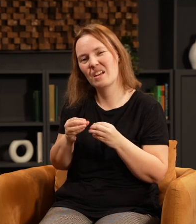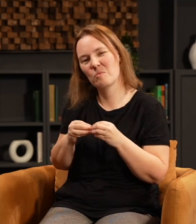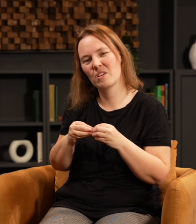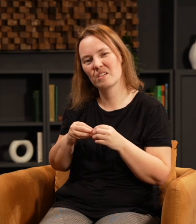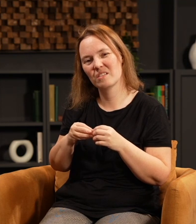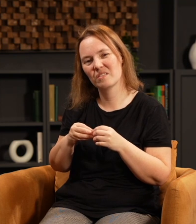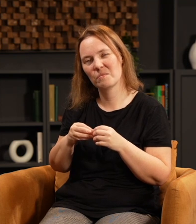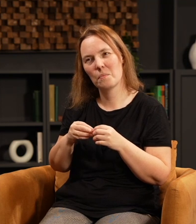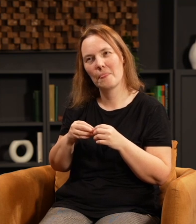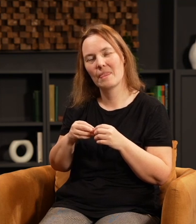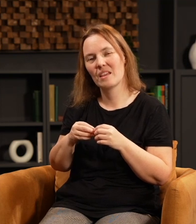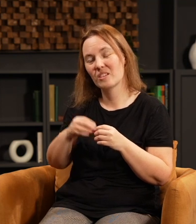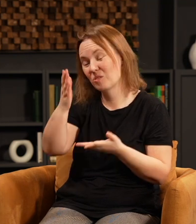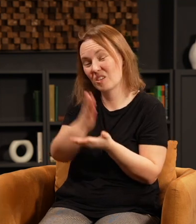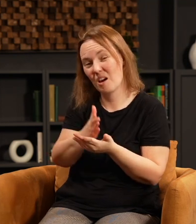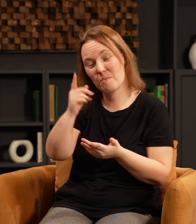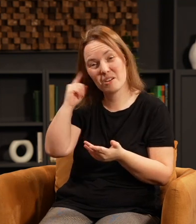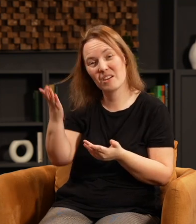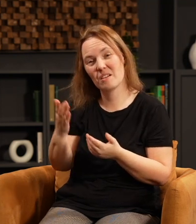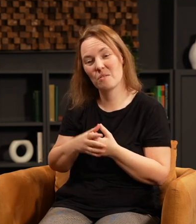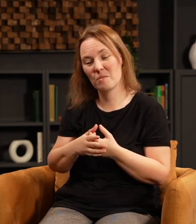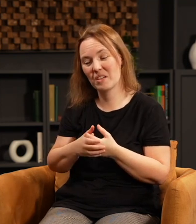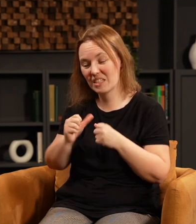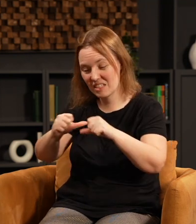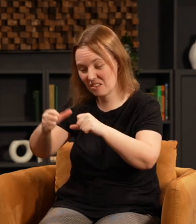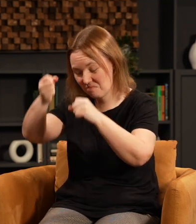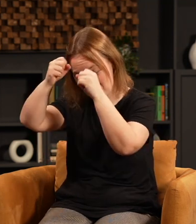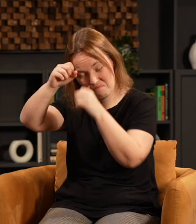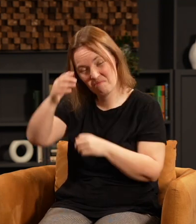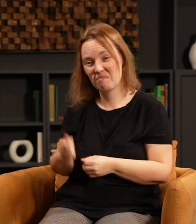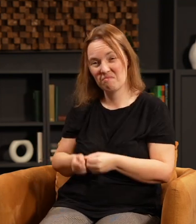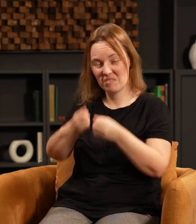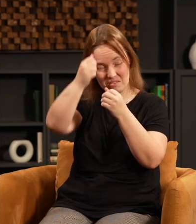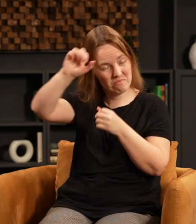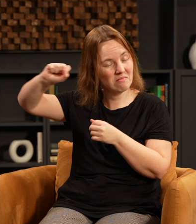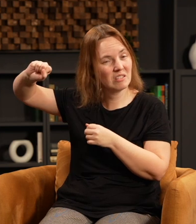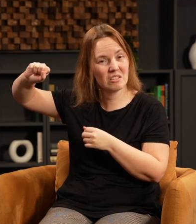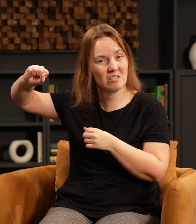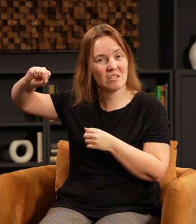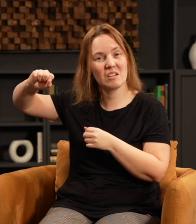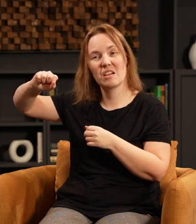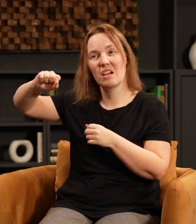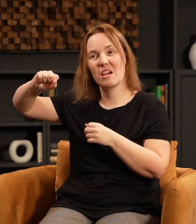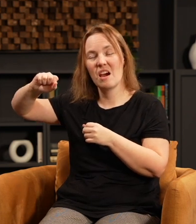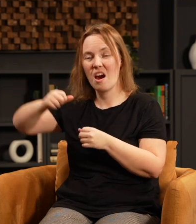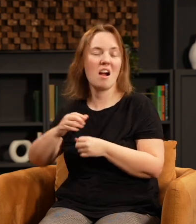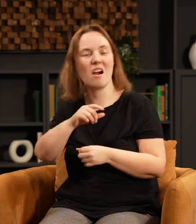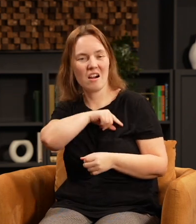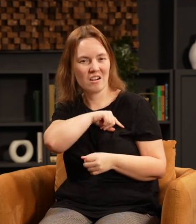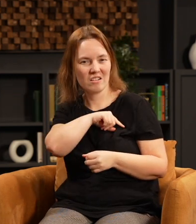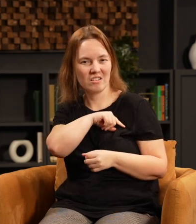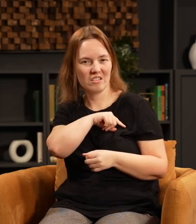Because when we continue to disobey, our conscience in that area becomes seared. And seared doesn't mean cut off. Seared means